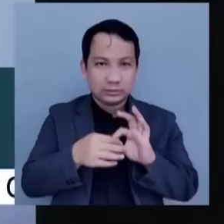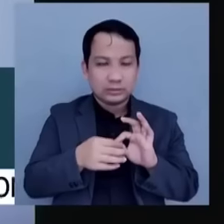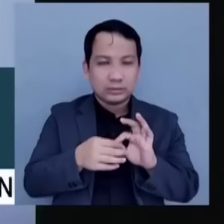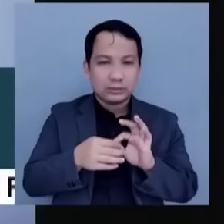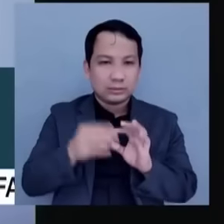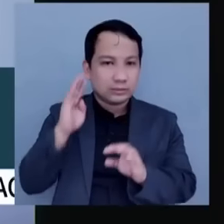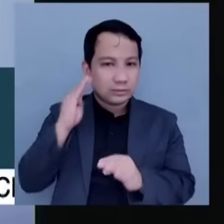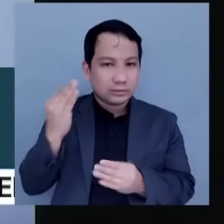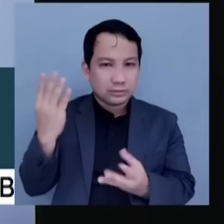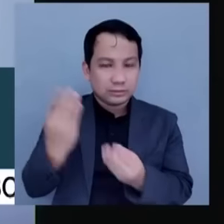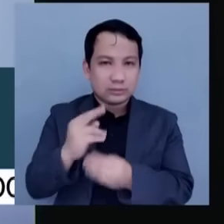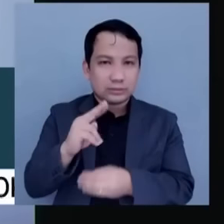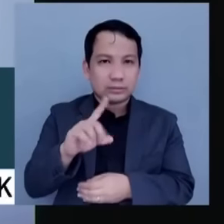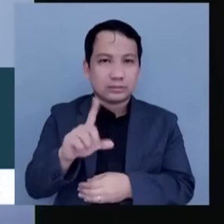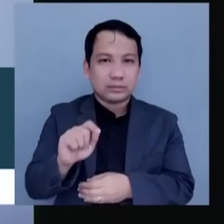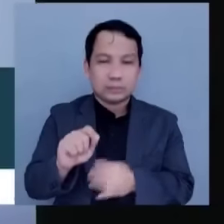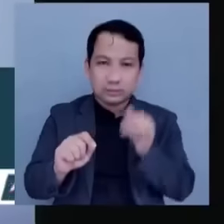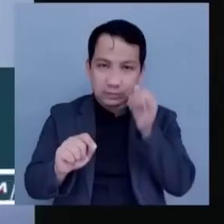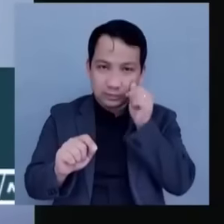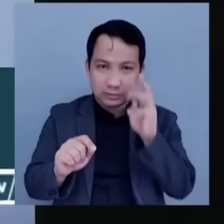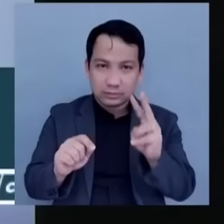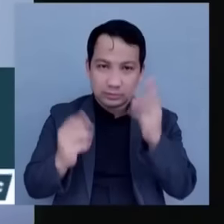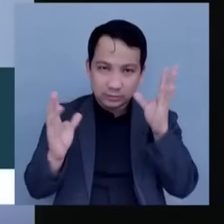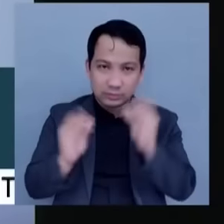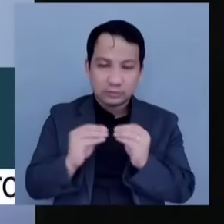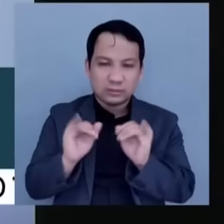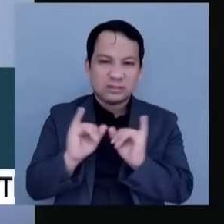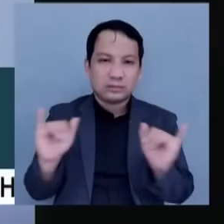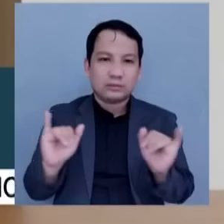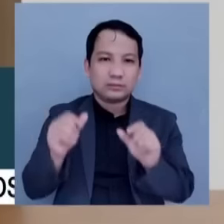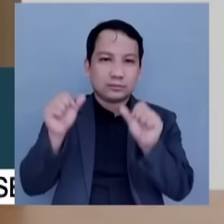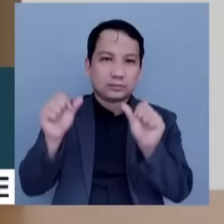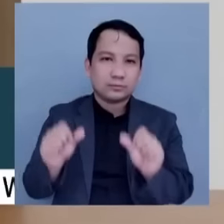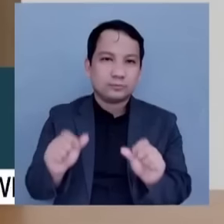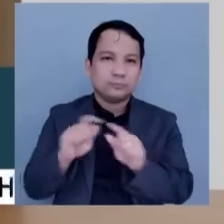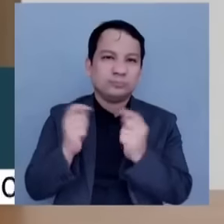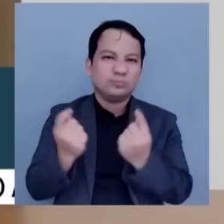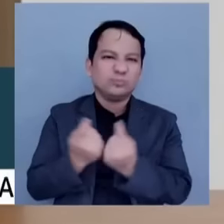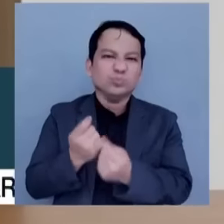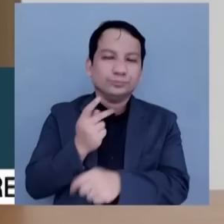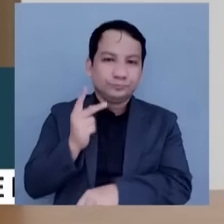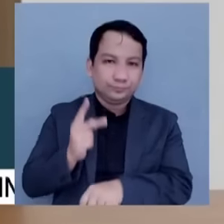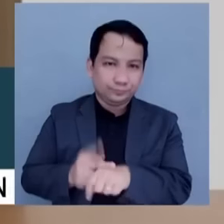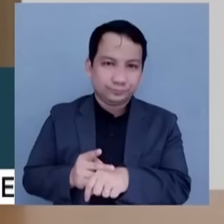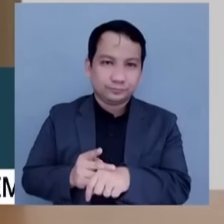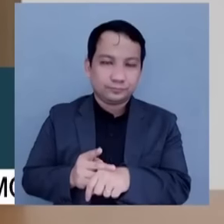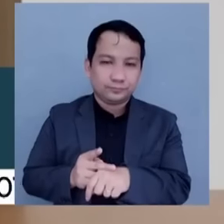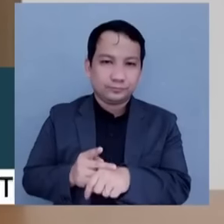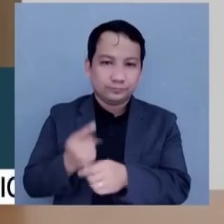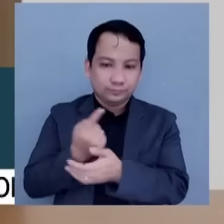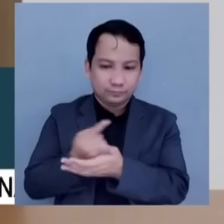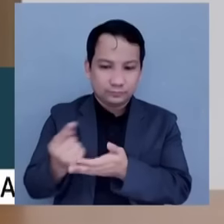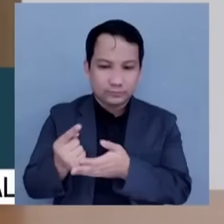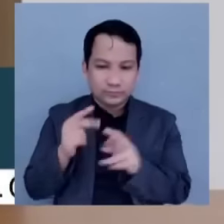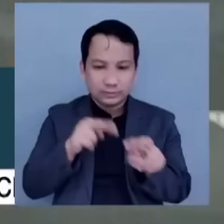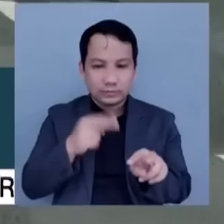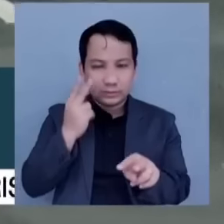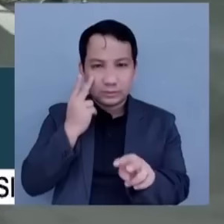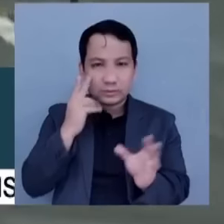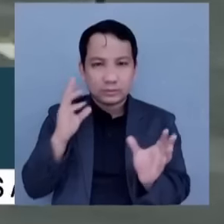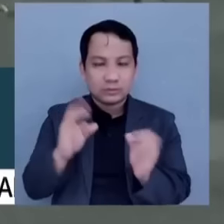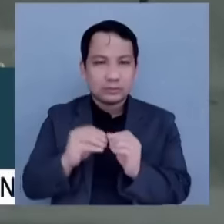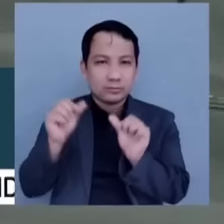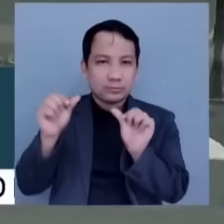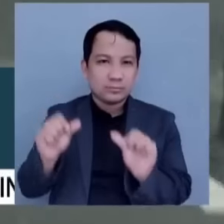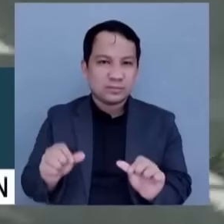Nesty Petesho and Ira Villegas, as well as posters of Team Philippines. Over the weekend, we saw them putting up posters of